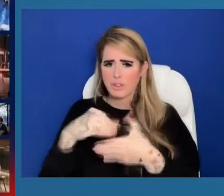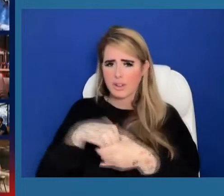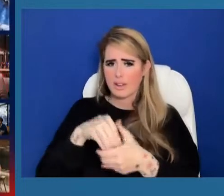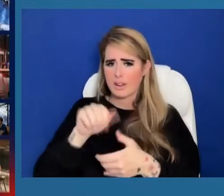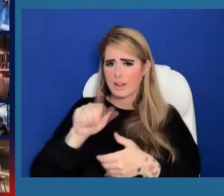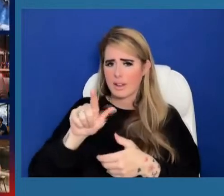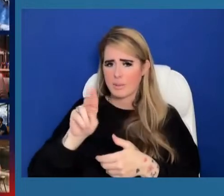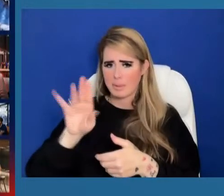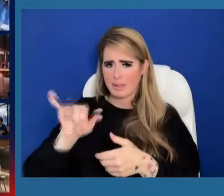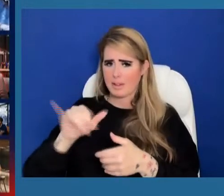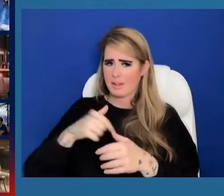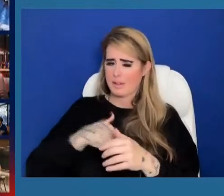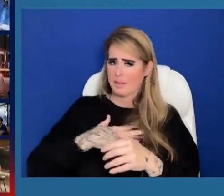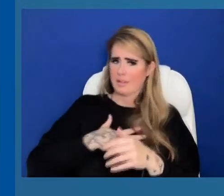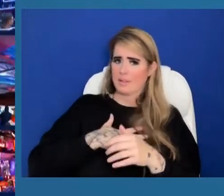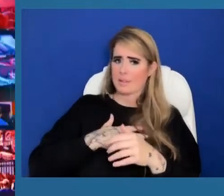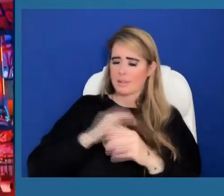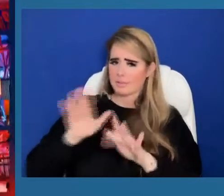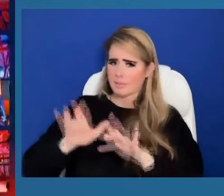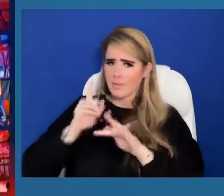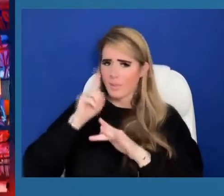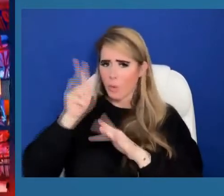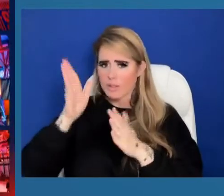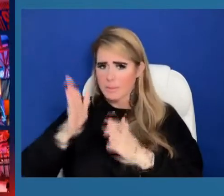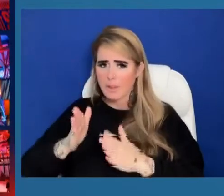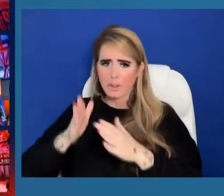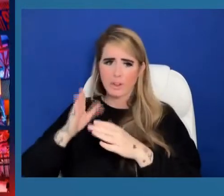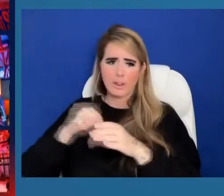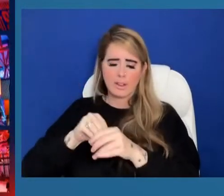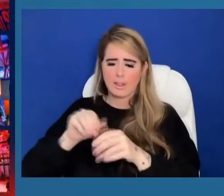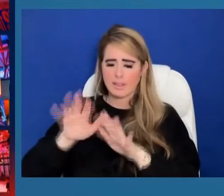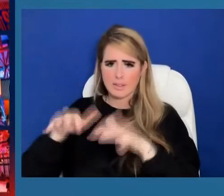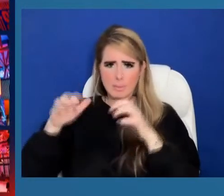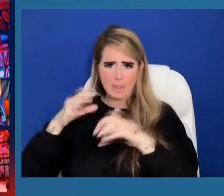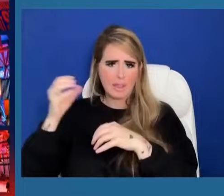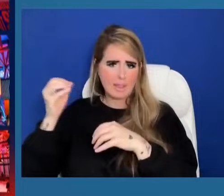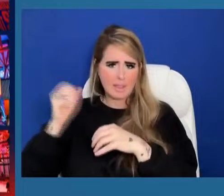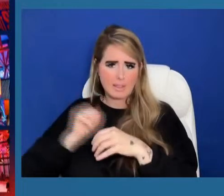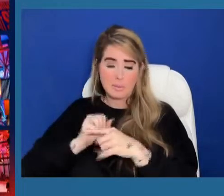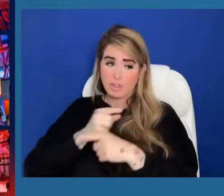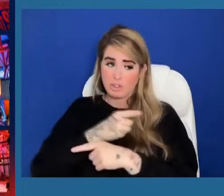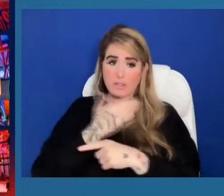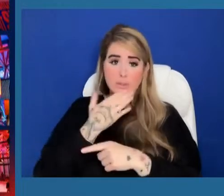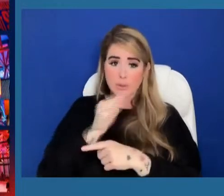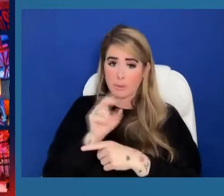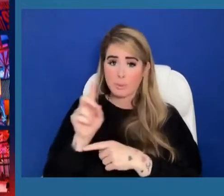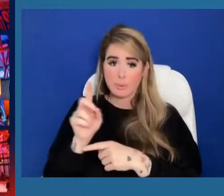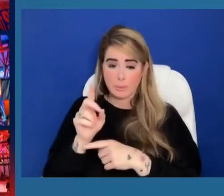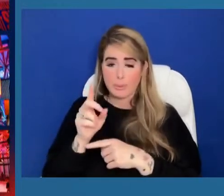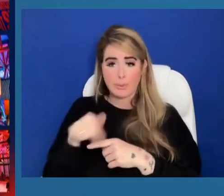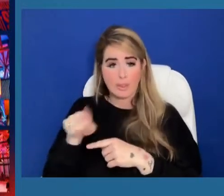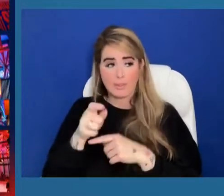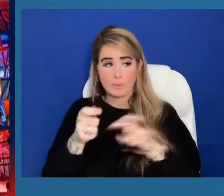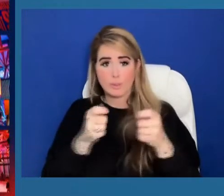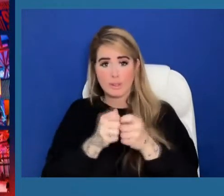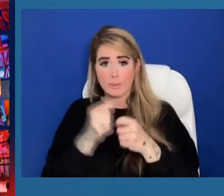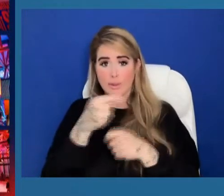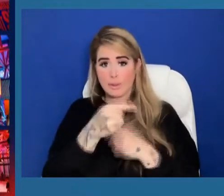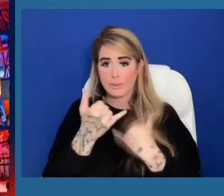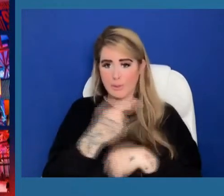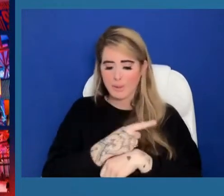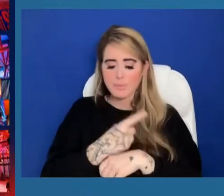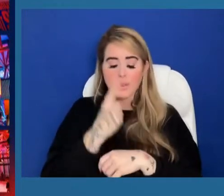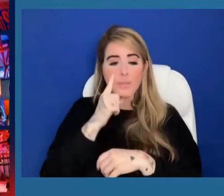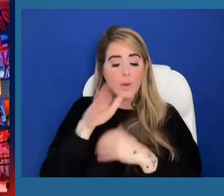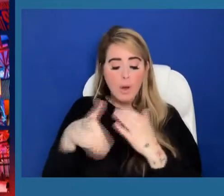the Speaker of the Assembly or the Leader of the Senate, because they're going to have to deal with the governor, and she is in a good mood. And to all of our